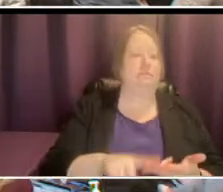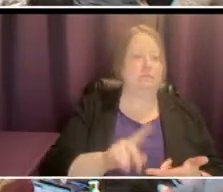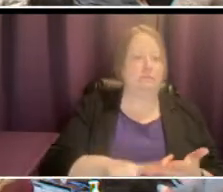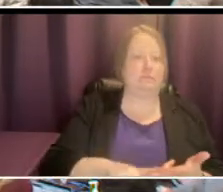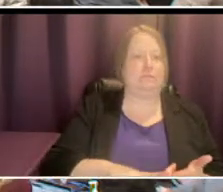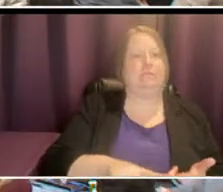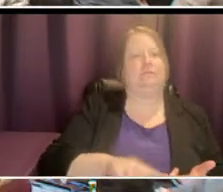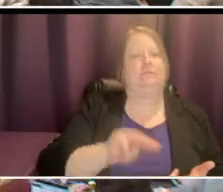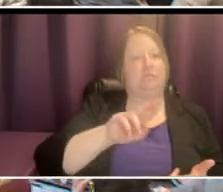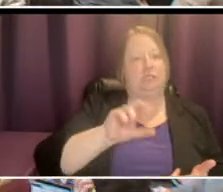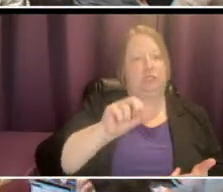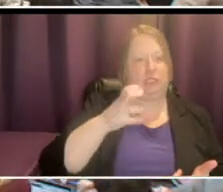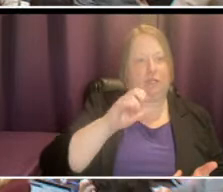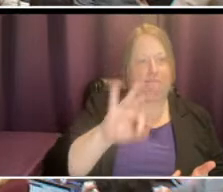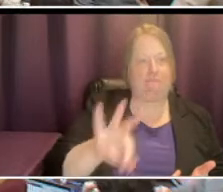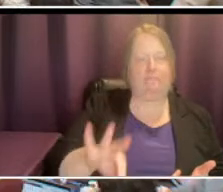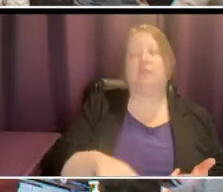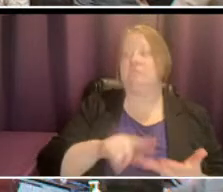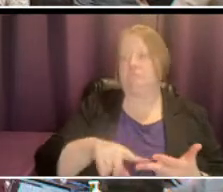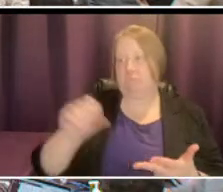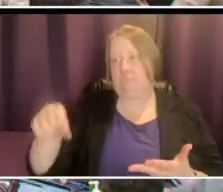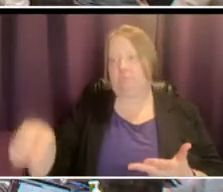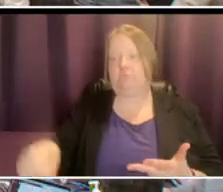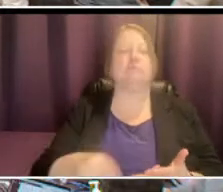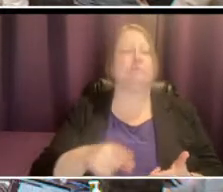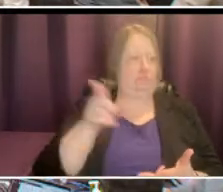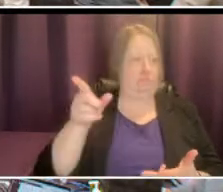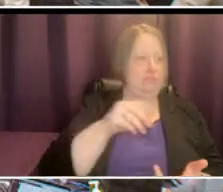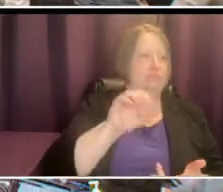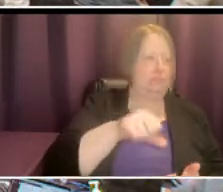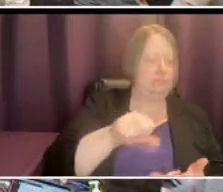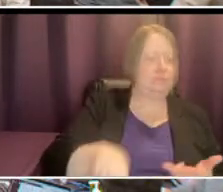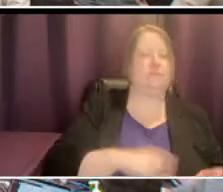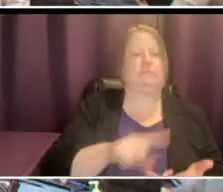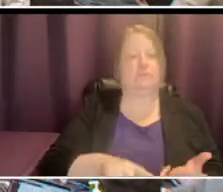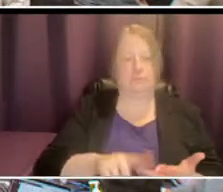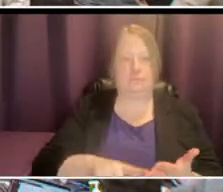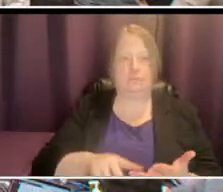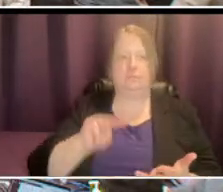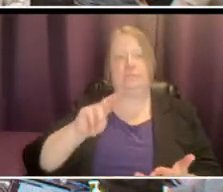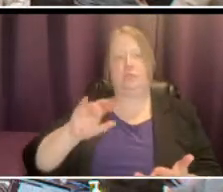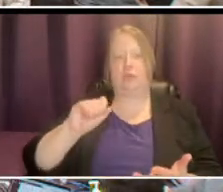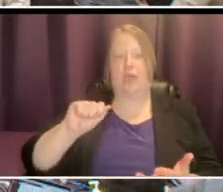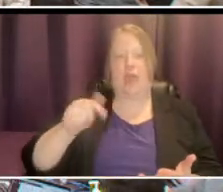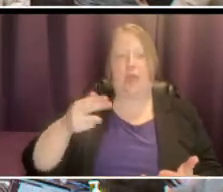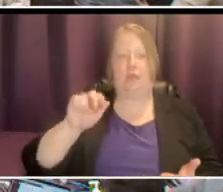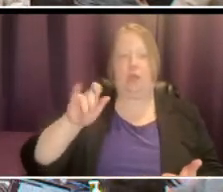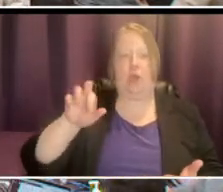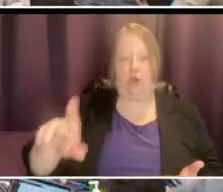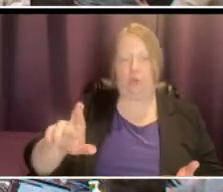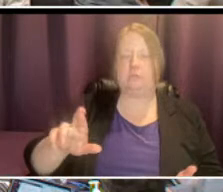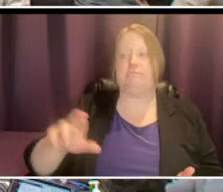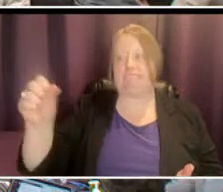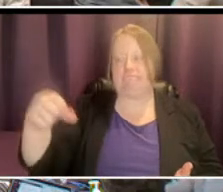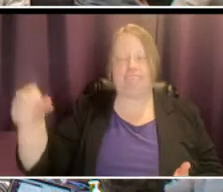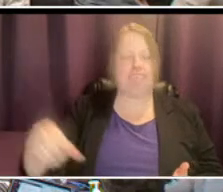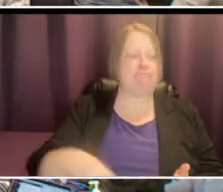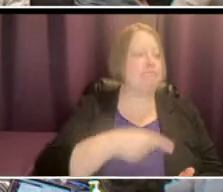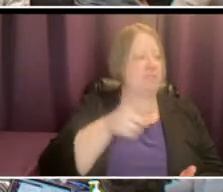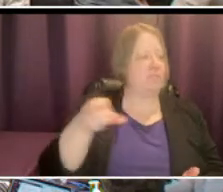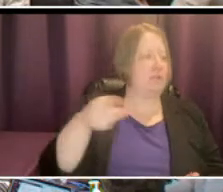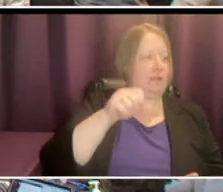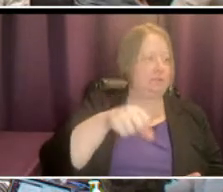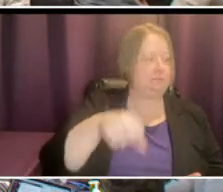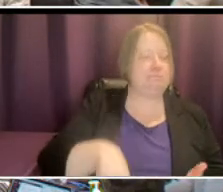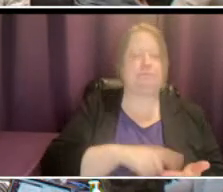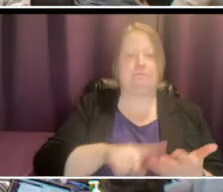Schiff? Aye. Mr. Schiff, aye. Mr. Aguilar? Aye. Mr. Aguilar, aye. Mrs.